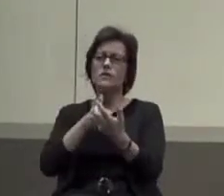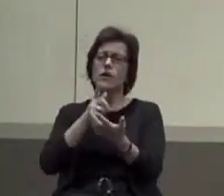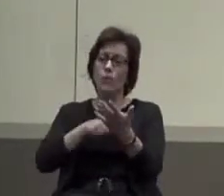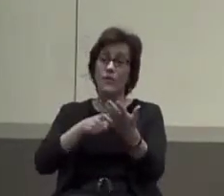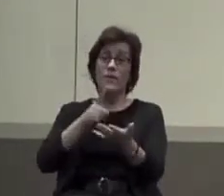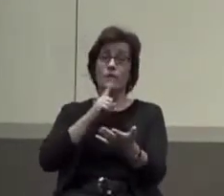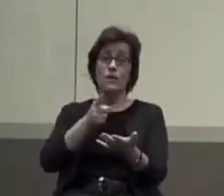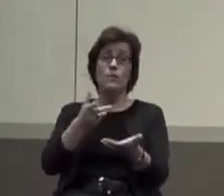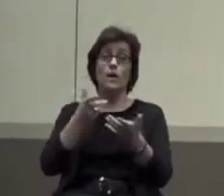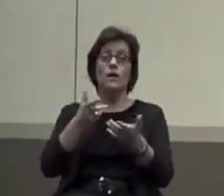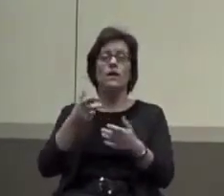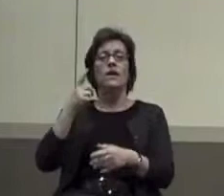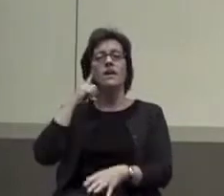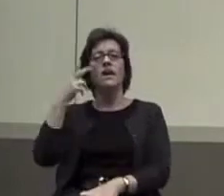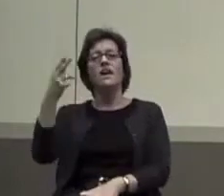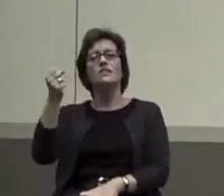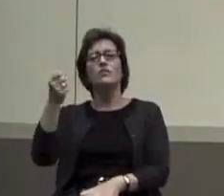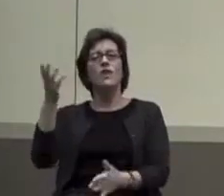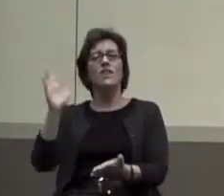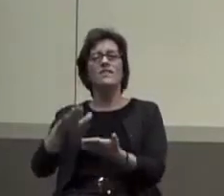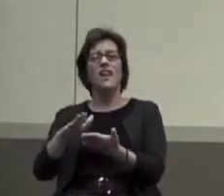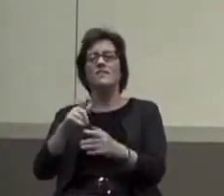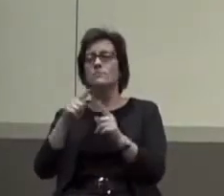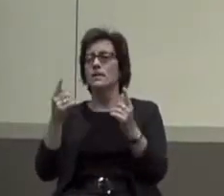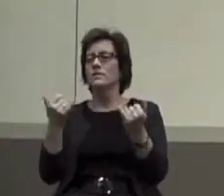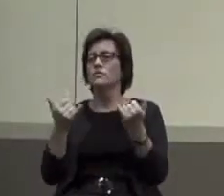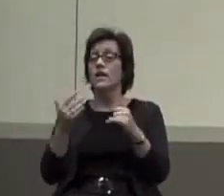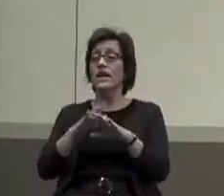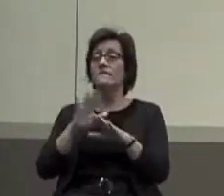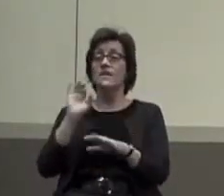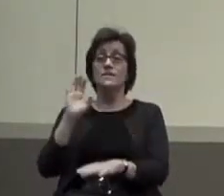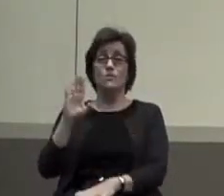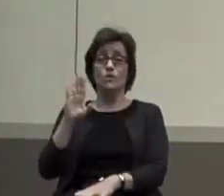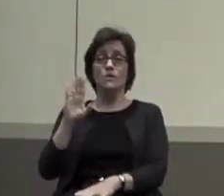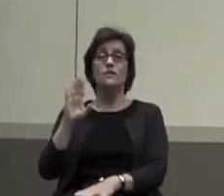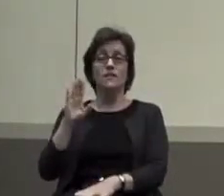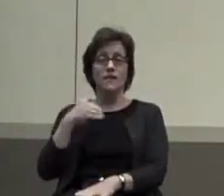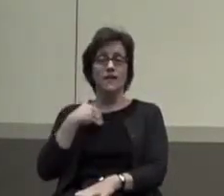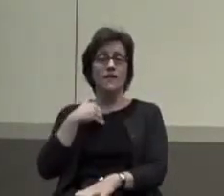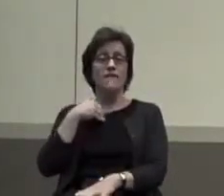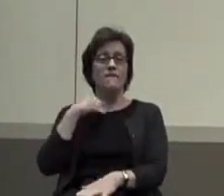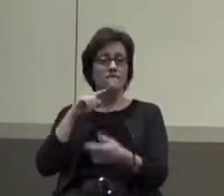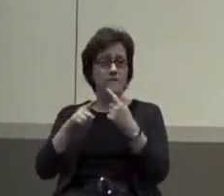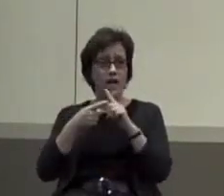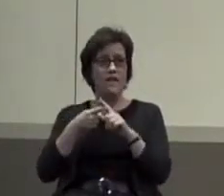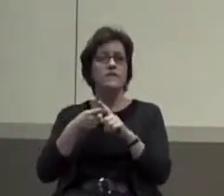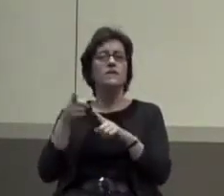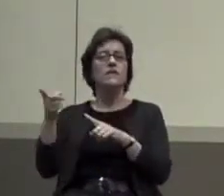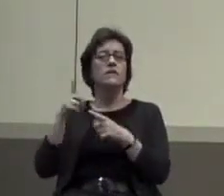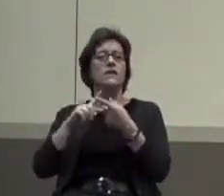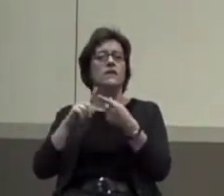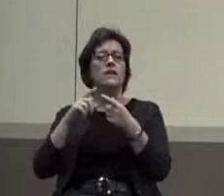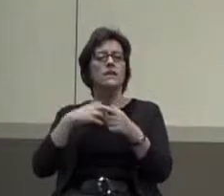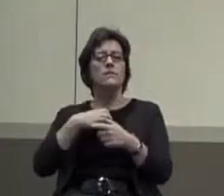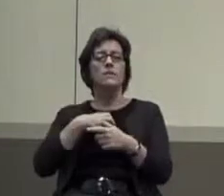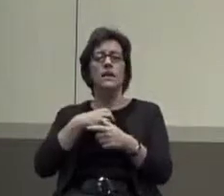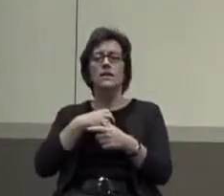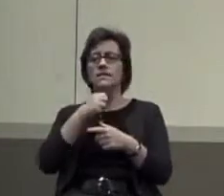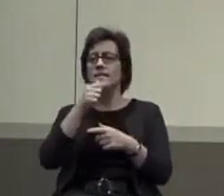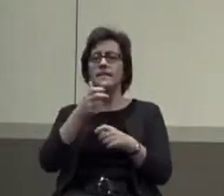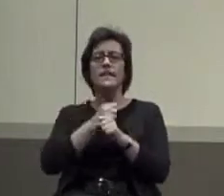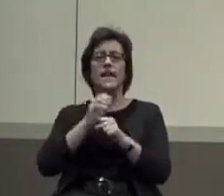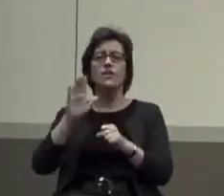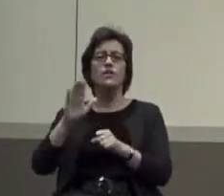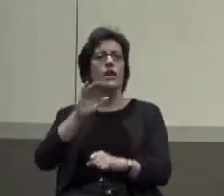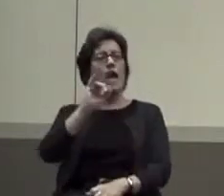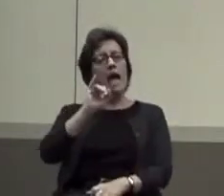school is less. Although today on Facebook, I did have a friend who complained about not getting her I voted sticker.